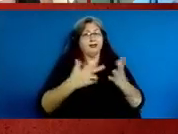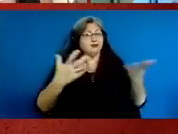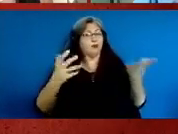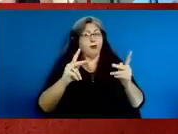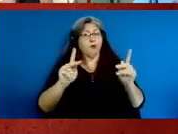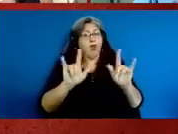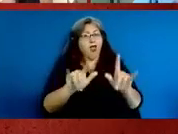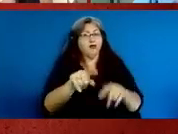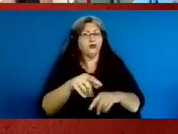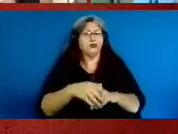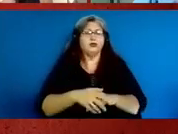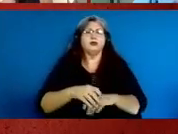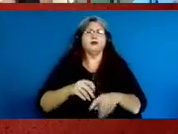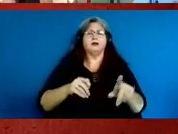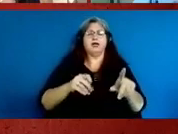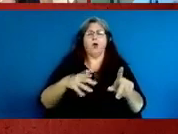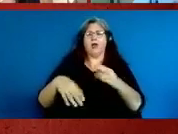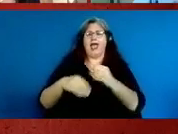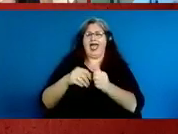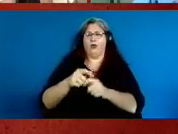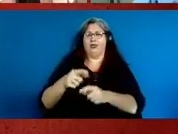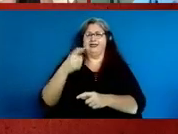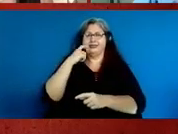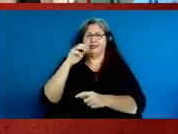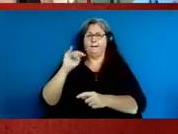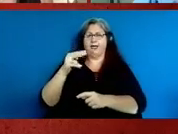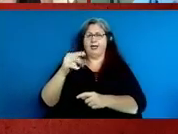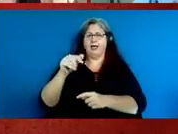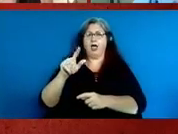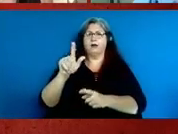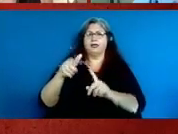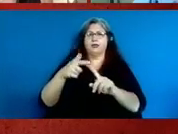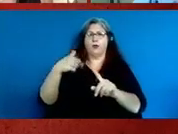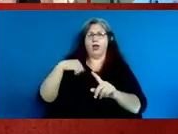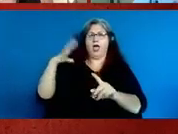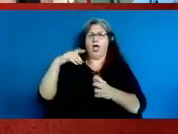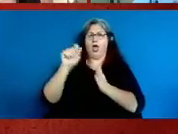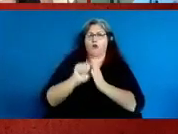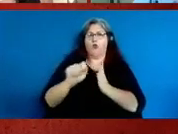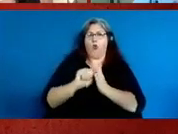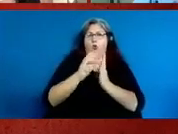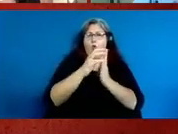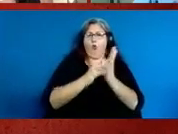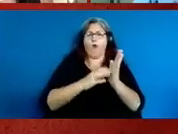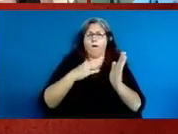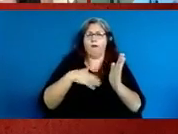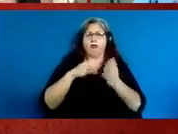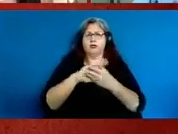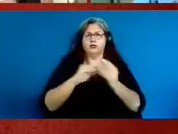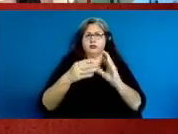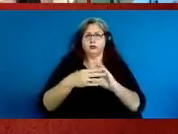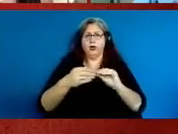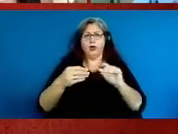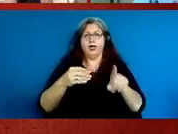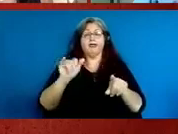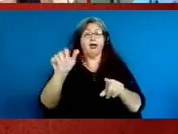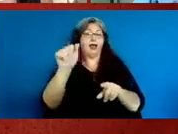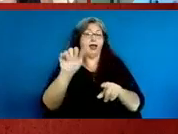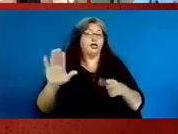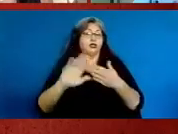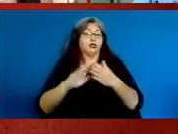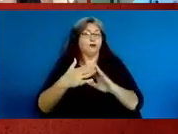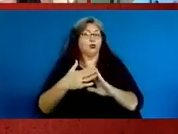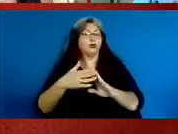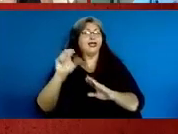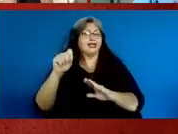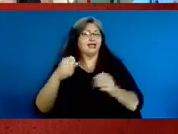I'm gonna go off of what Ming-Na was saying. Is like, when I wrote a story about it, and you know, it's the Asian community was there, but